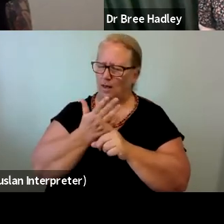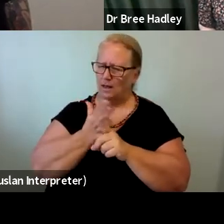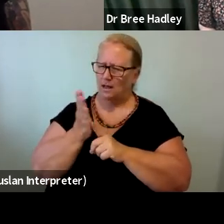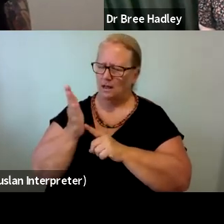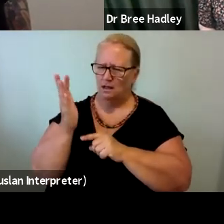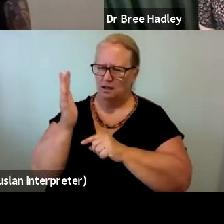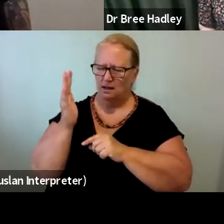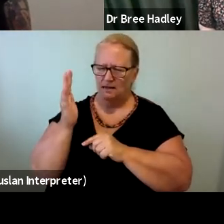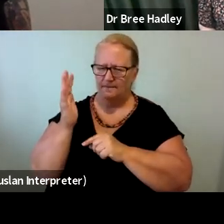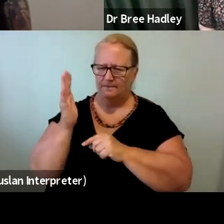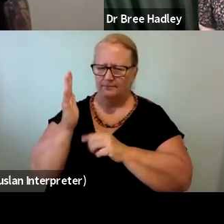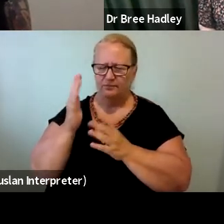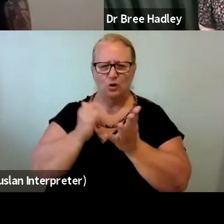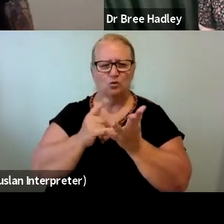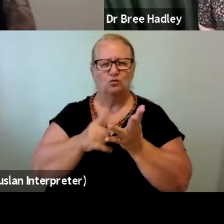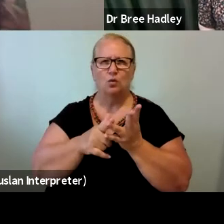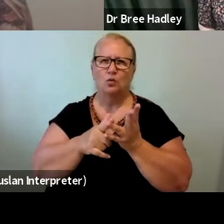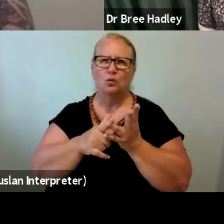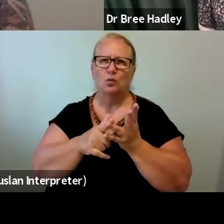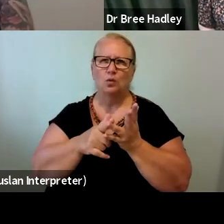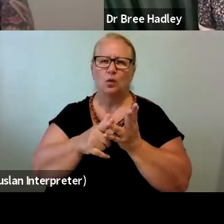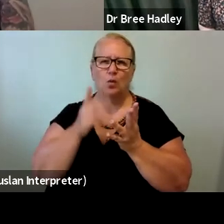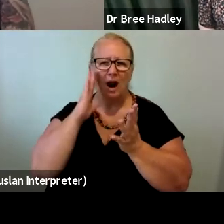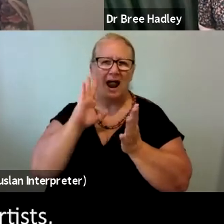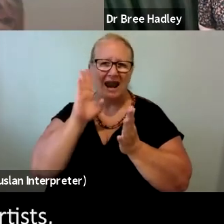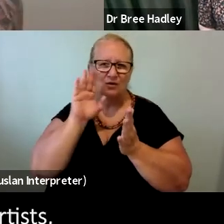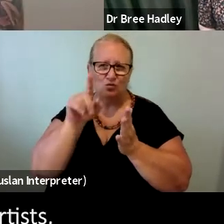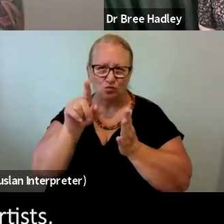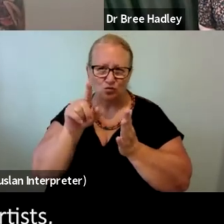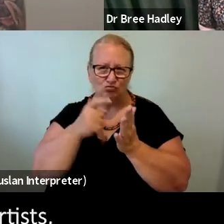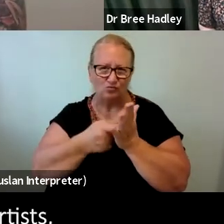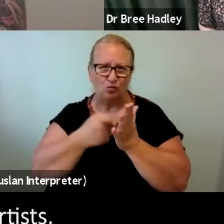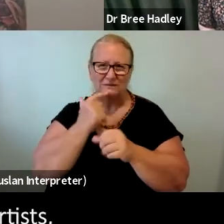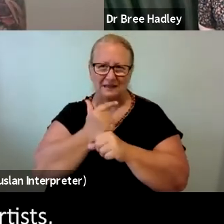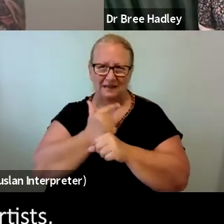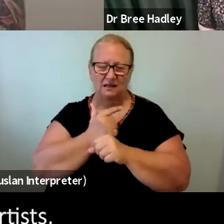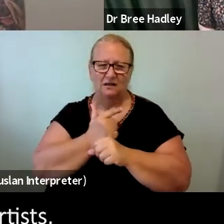So my listening to Racheal speak,